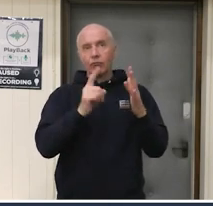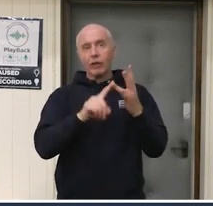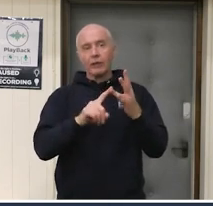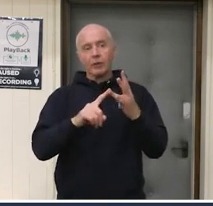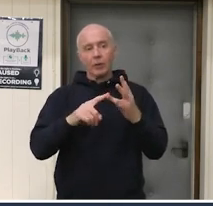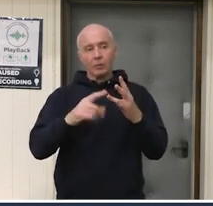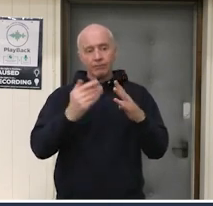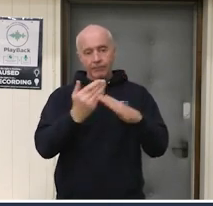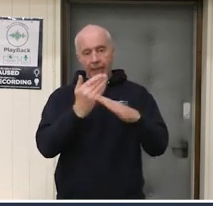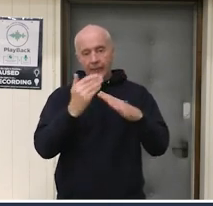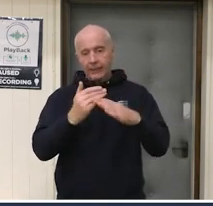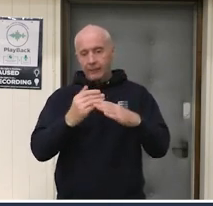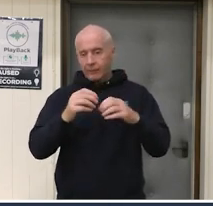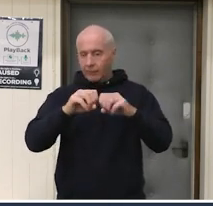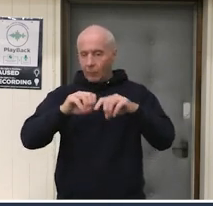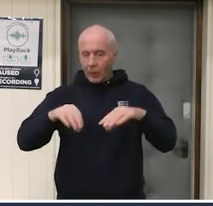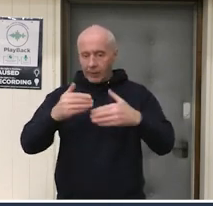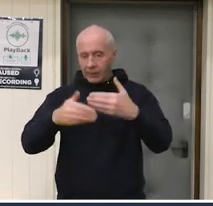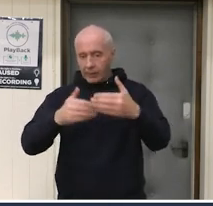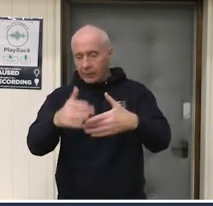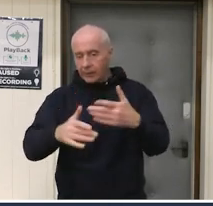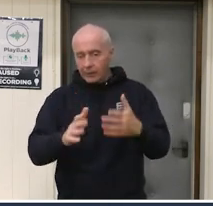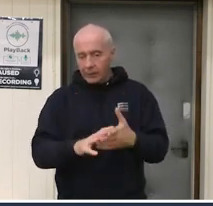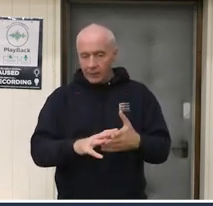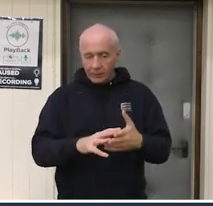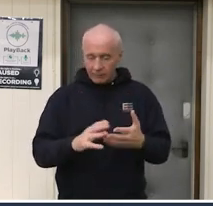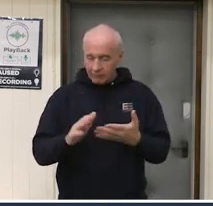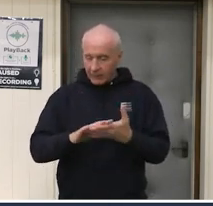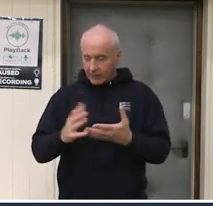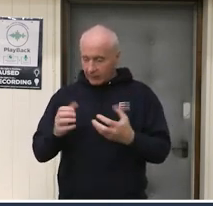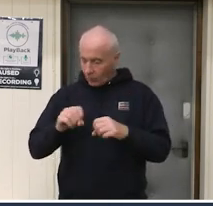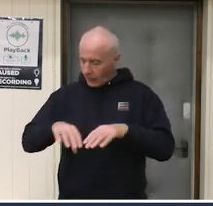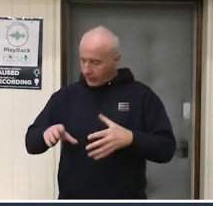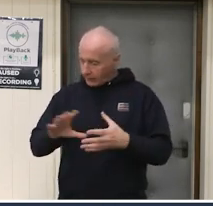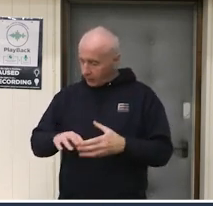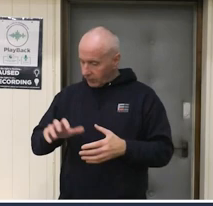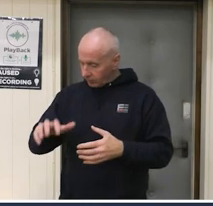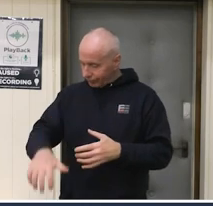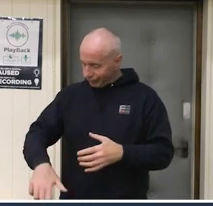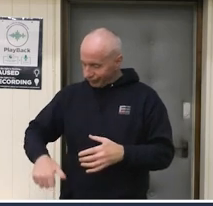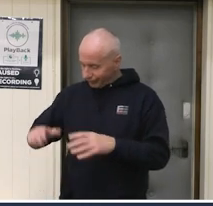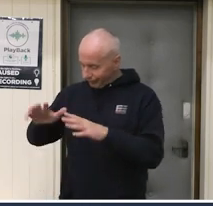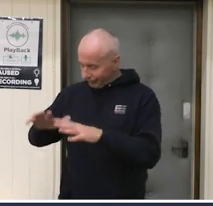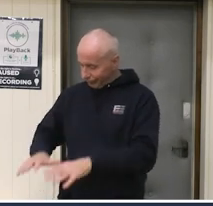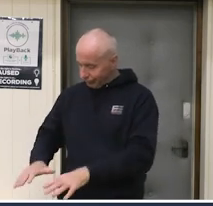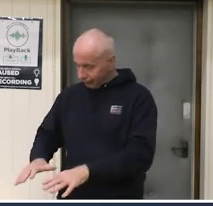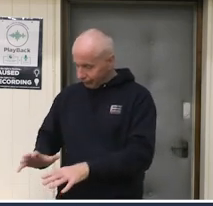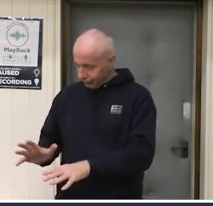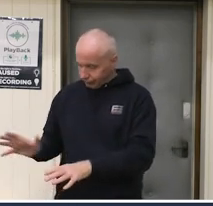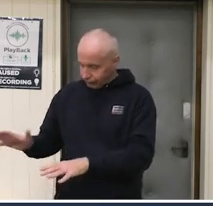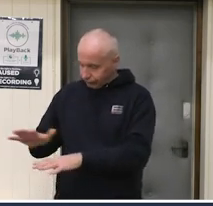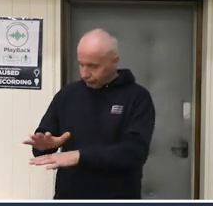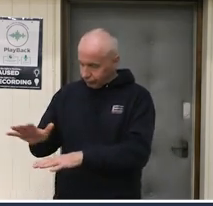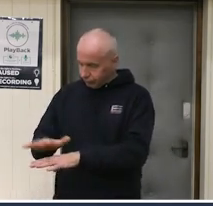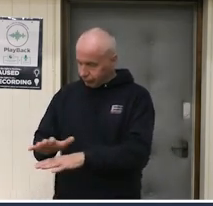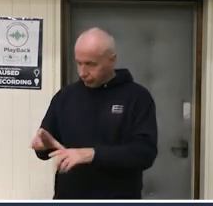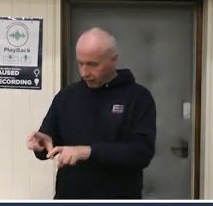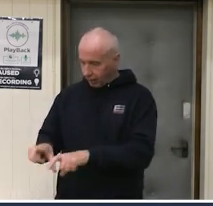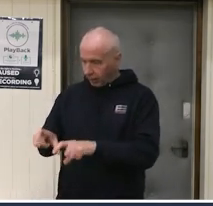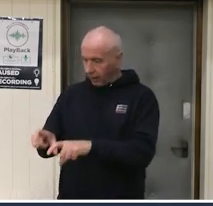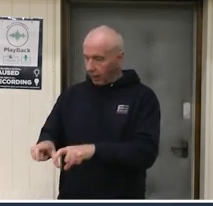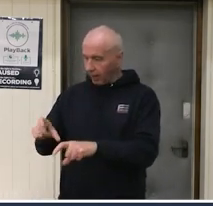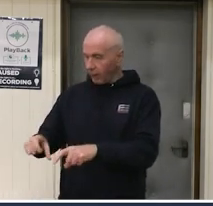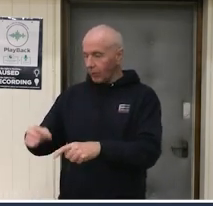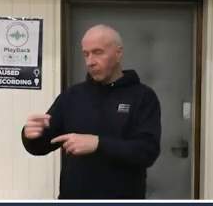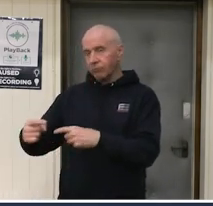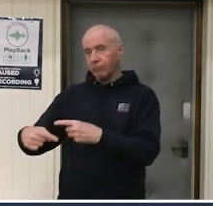future generations. We are getting better at understanding how we can deal with that waste, which is good, because even though I talk